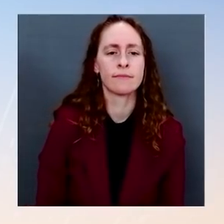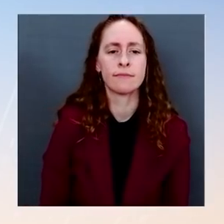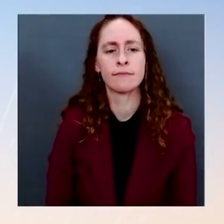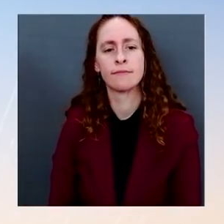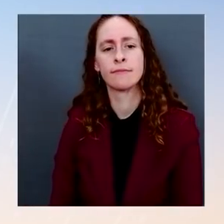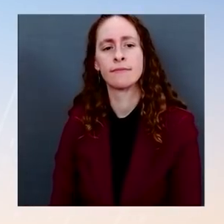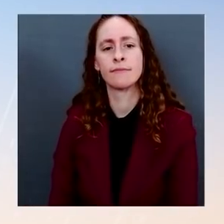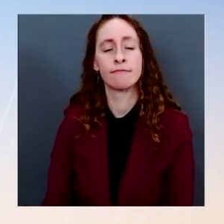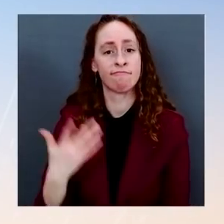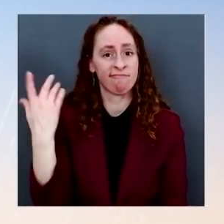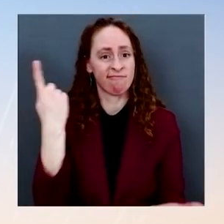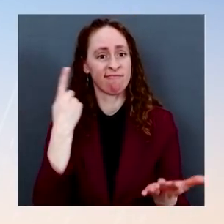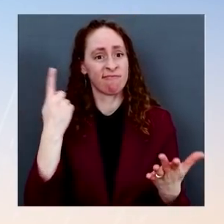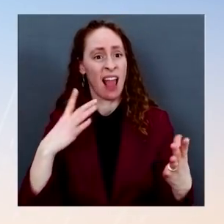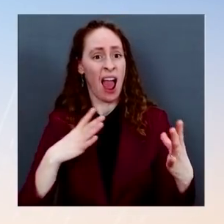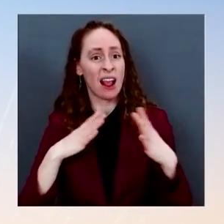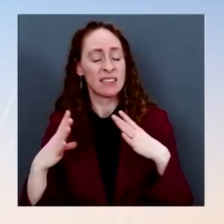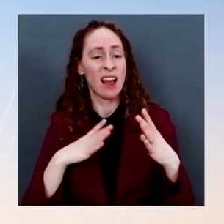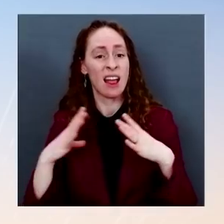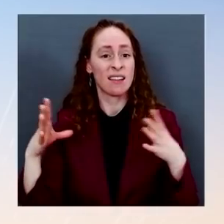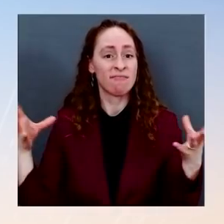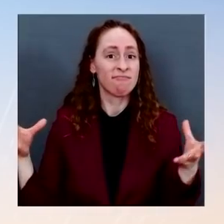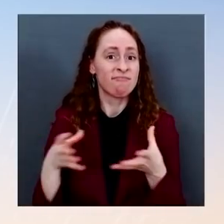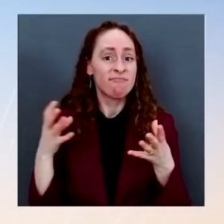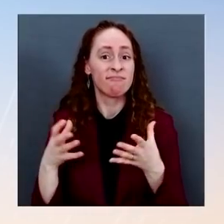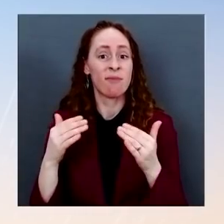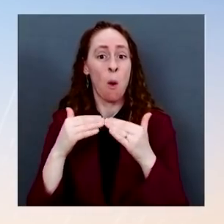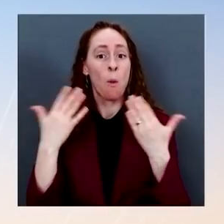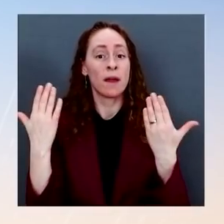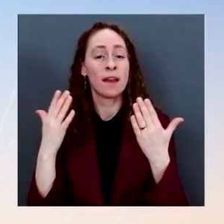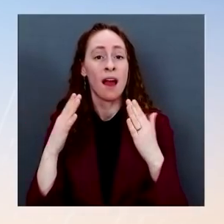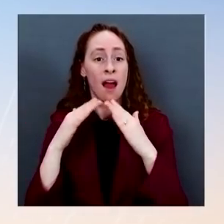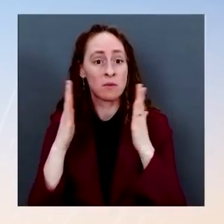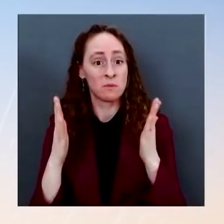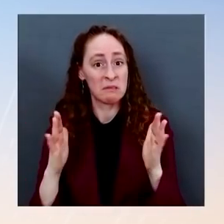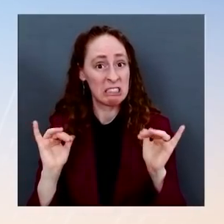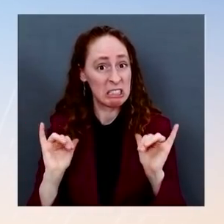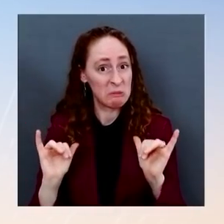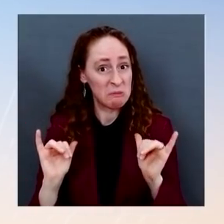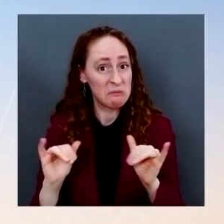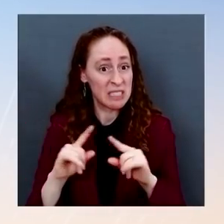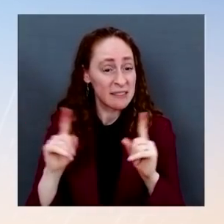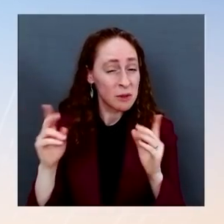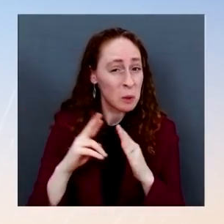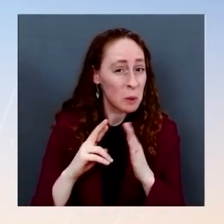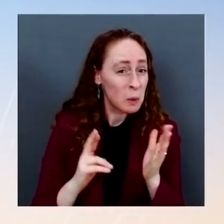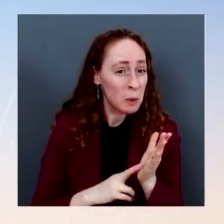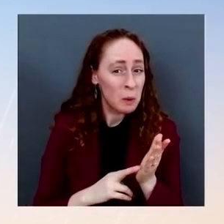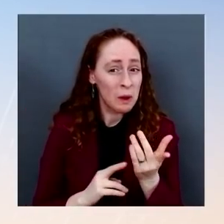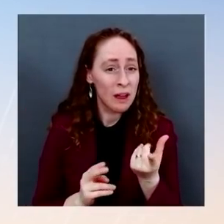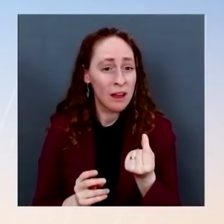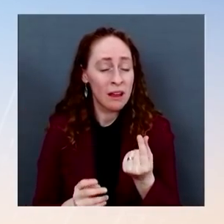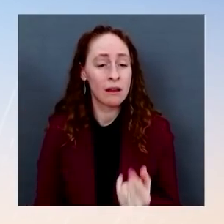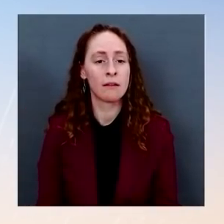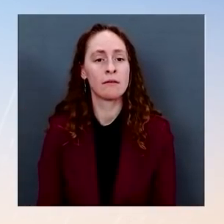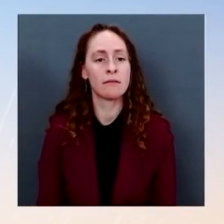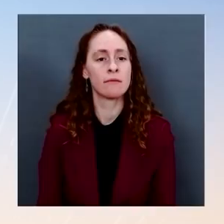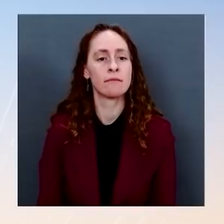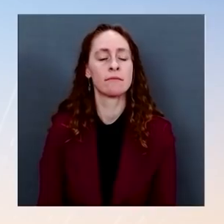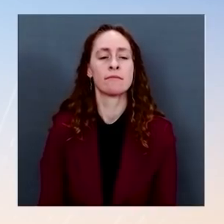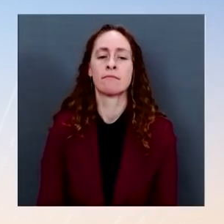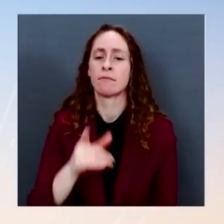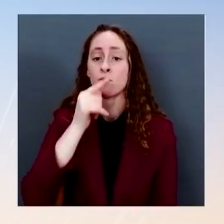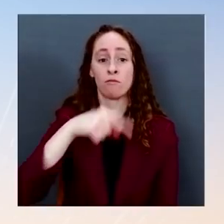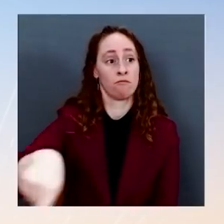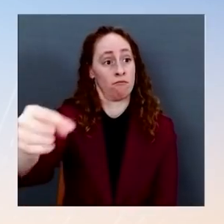Yes. There are individuals who are attending those are required to be tested in advance. And any changes to the president's holiday plans at this time, given